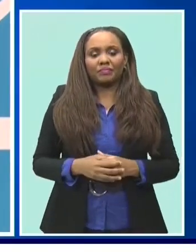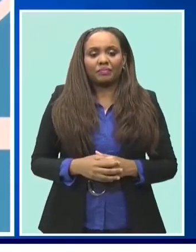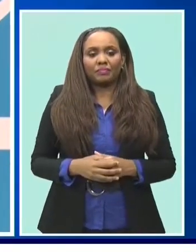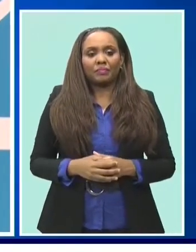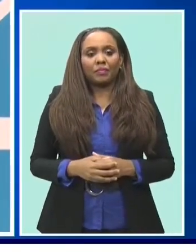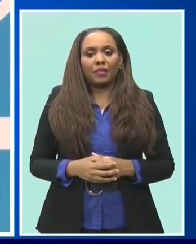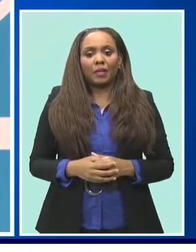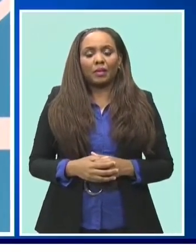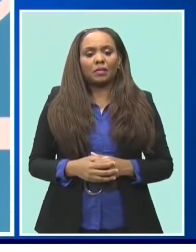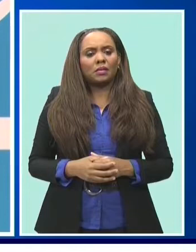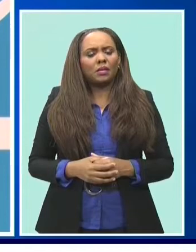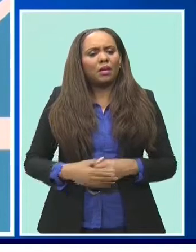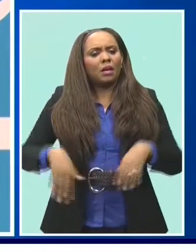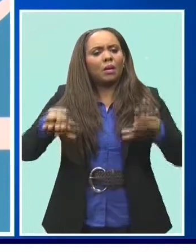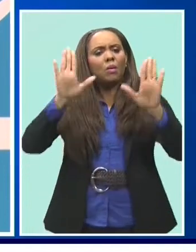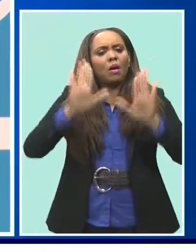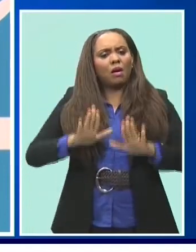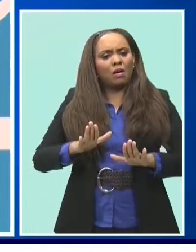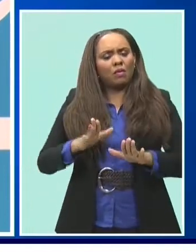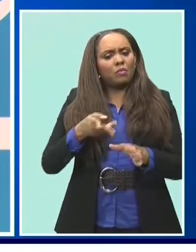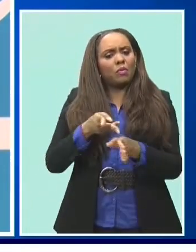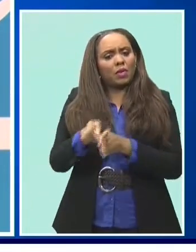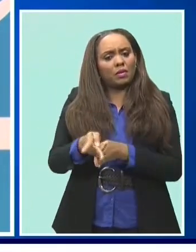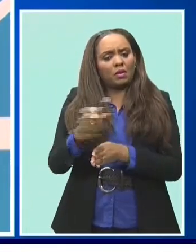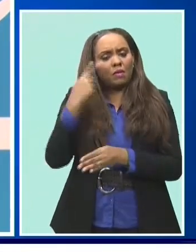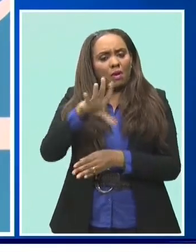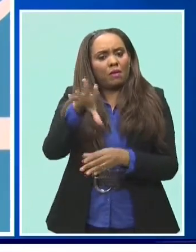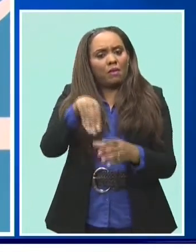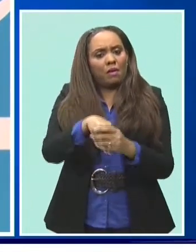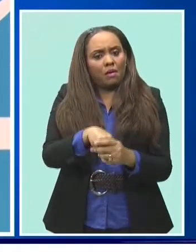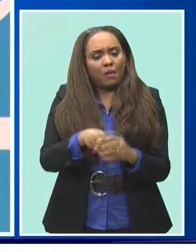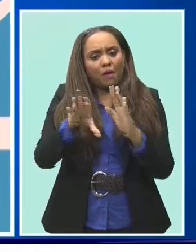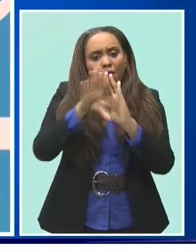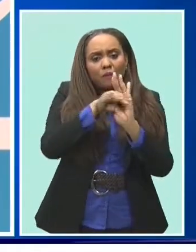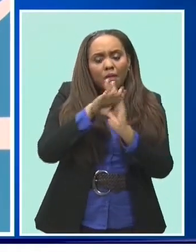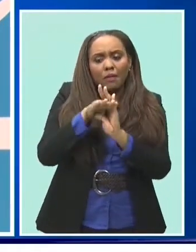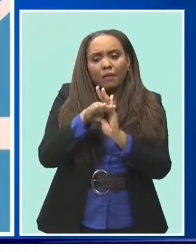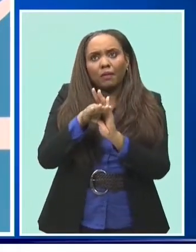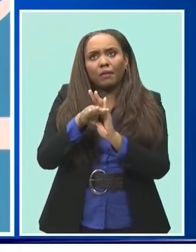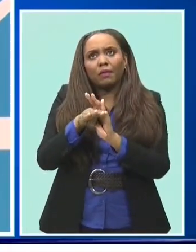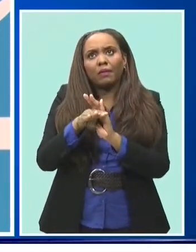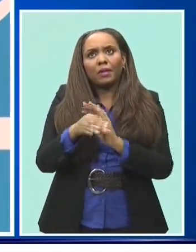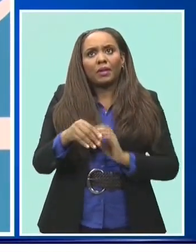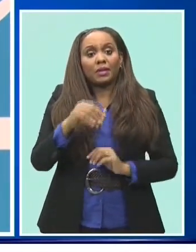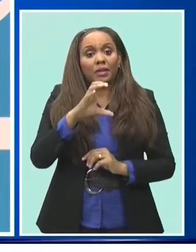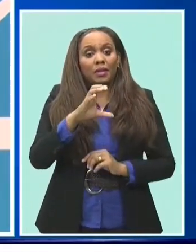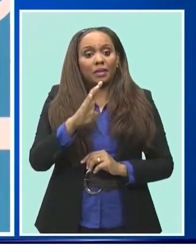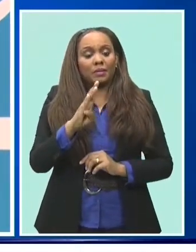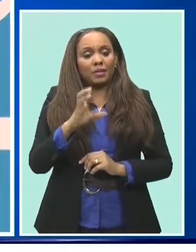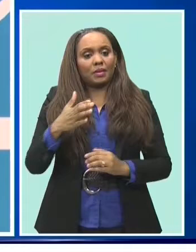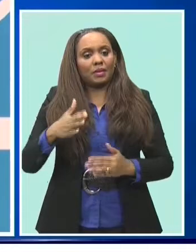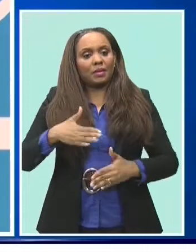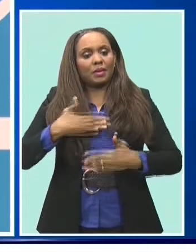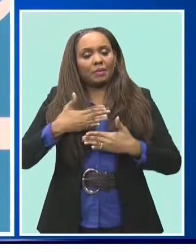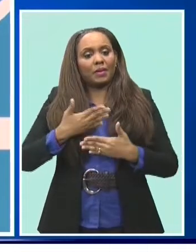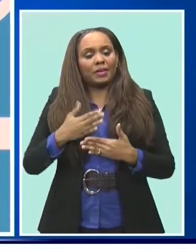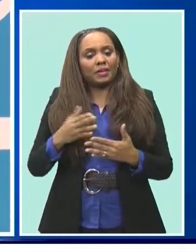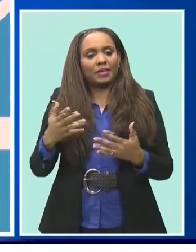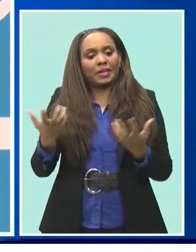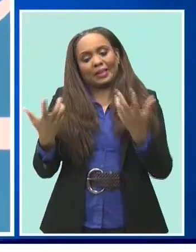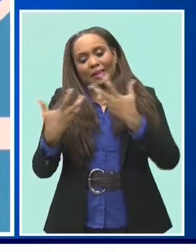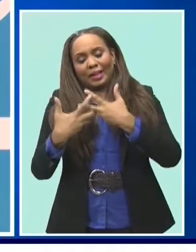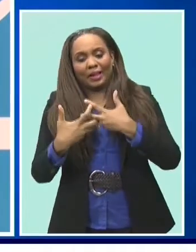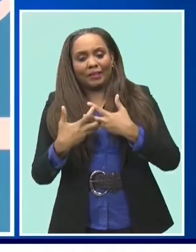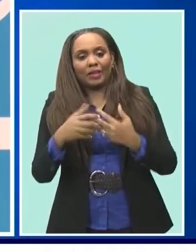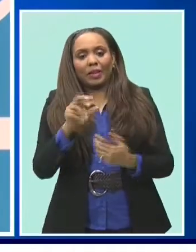in not only local but international television. And CBC is happy to partner not only with UNICEF, but